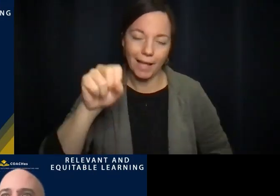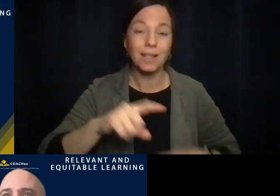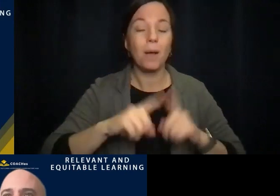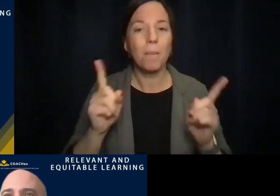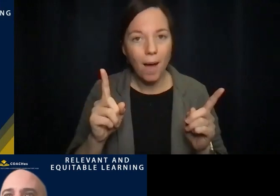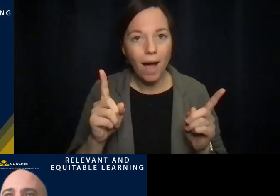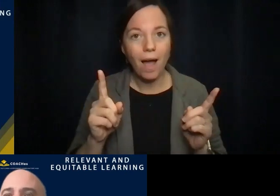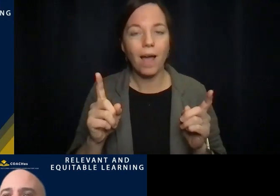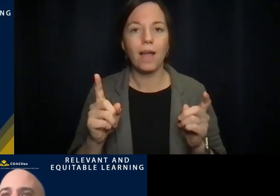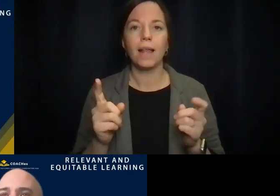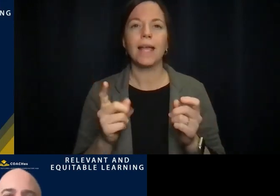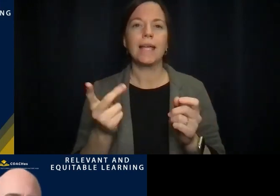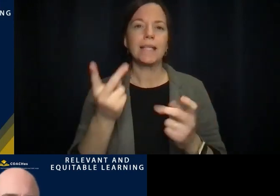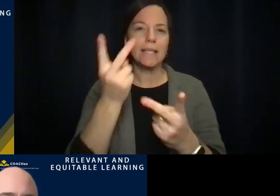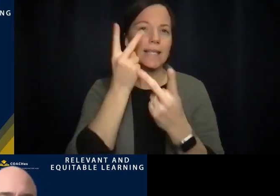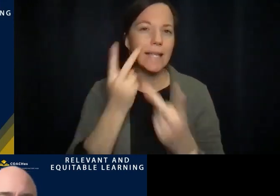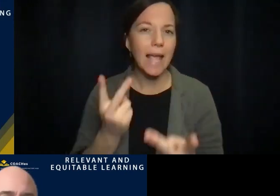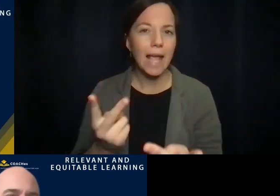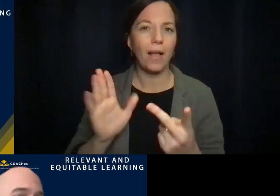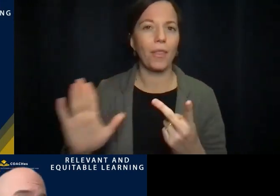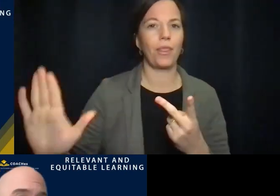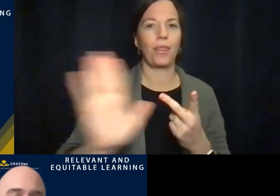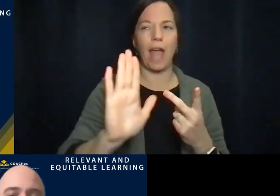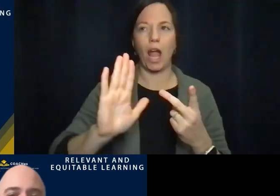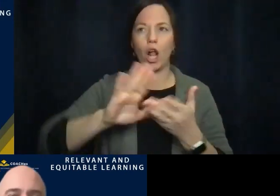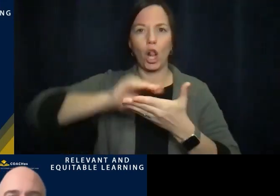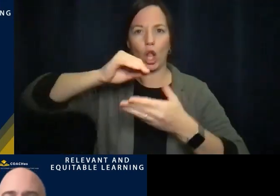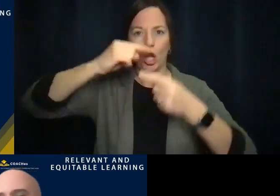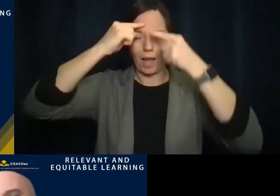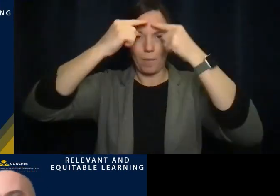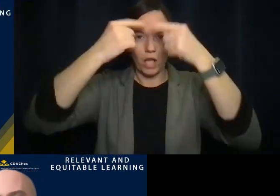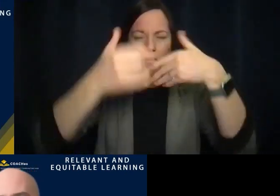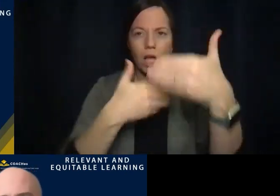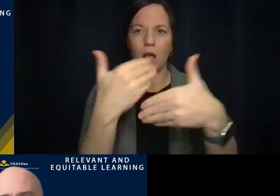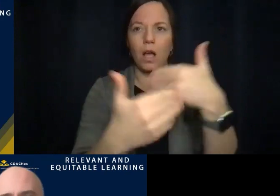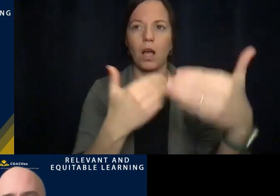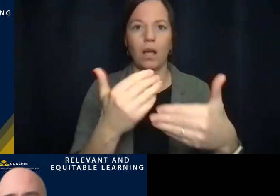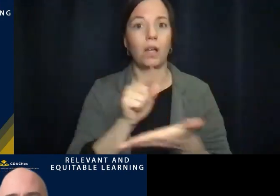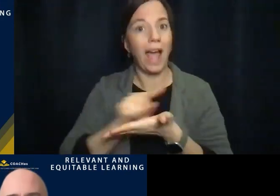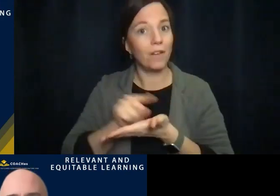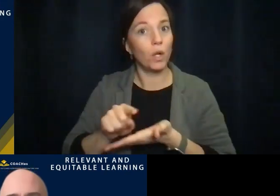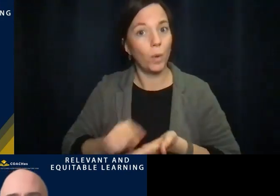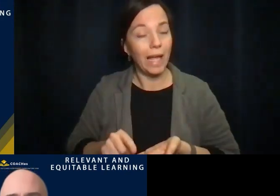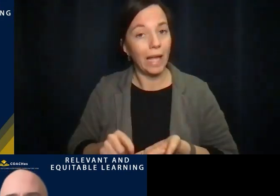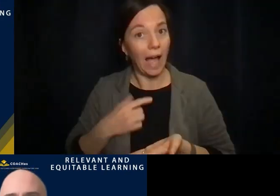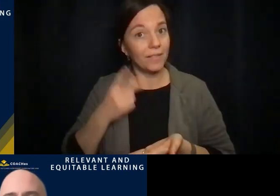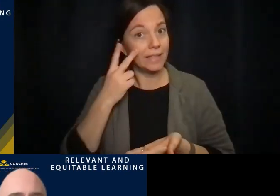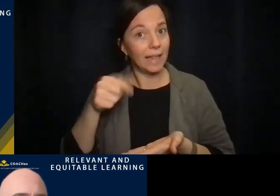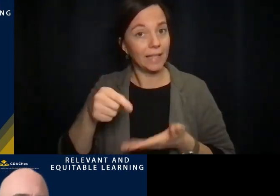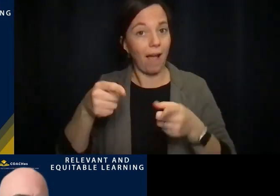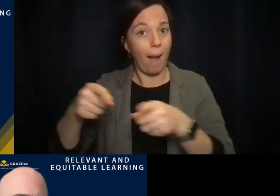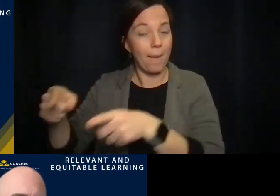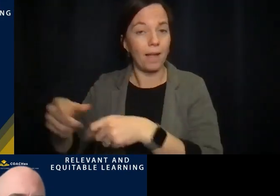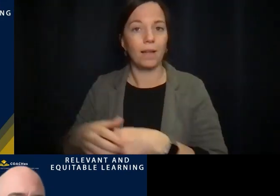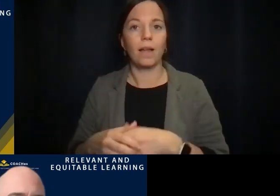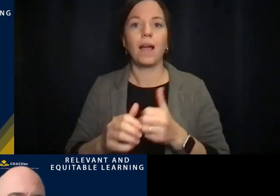reflection almost as they go through their learning process on a weekly basis is what my peers and colleagues have done is, you know, how do